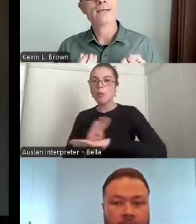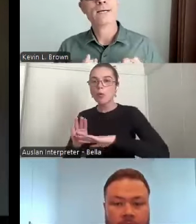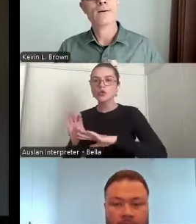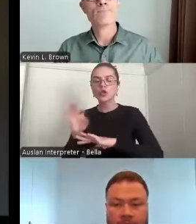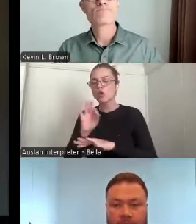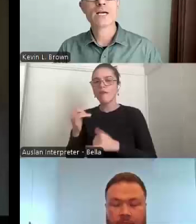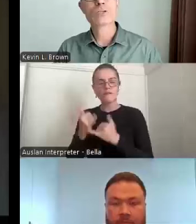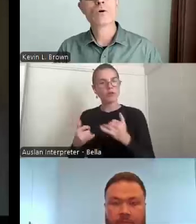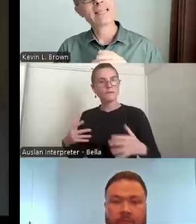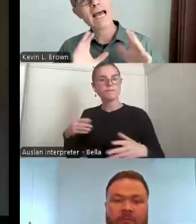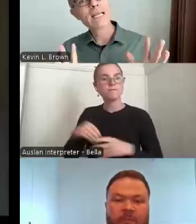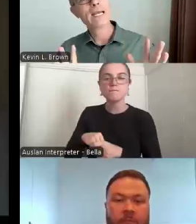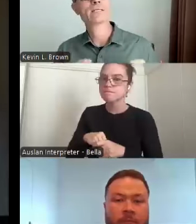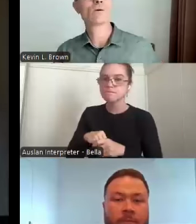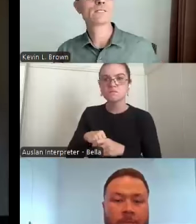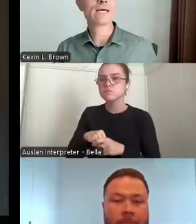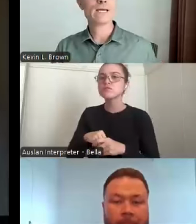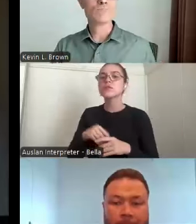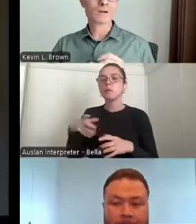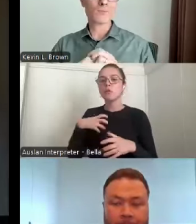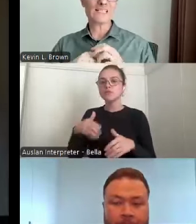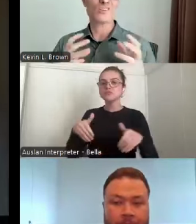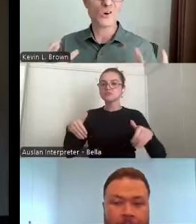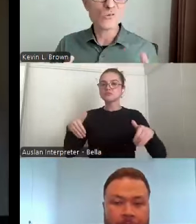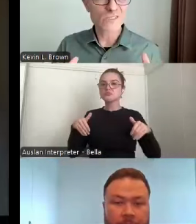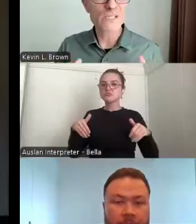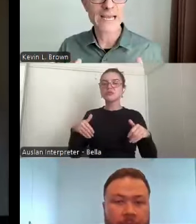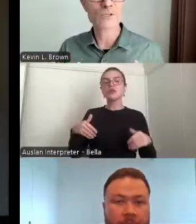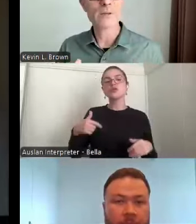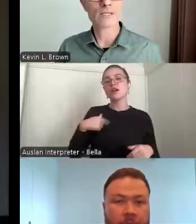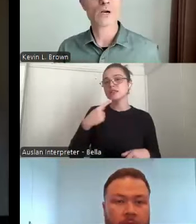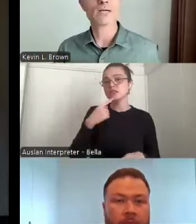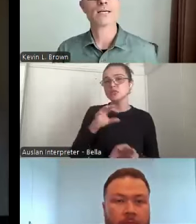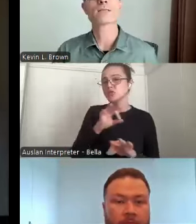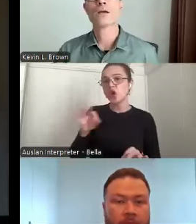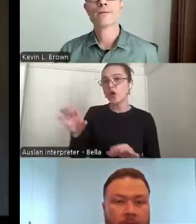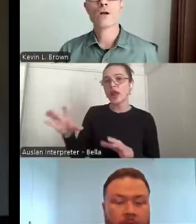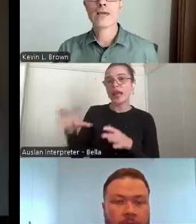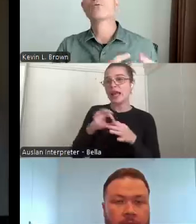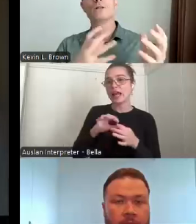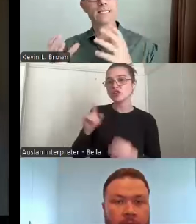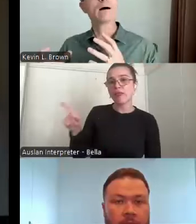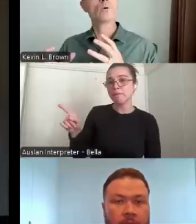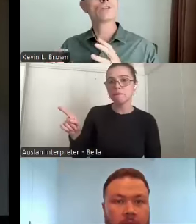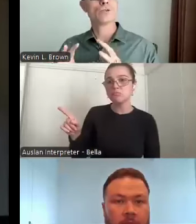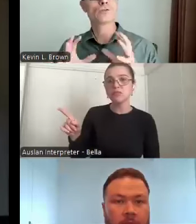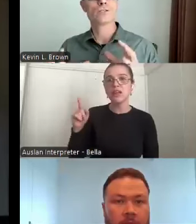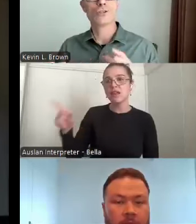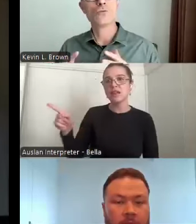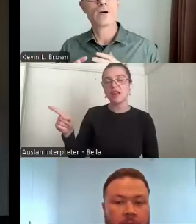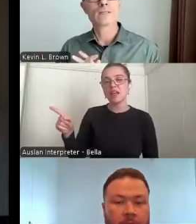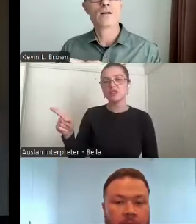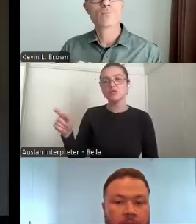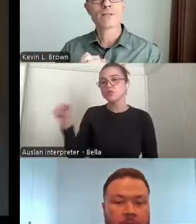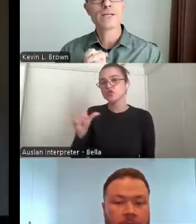hands-on. And so in that case, I would say probably don't engage them in this process. You know, they really at that point should trust